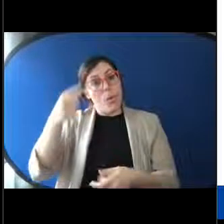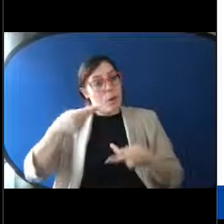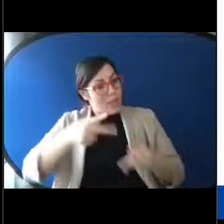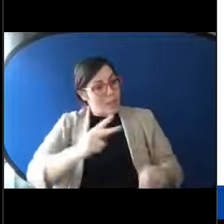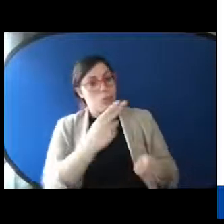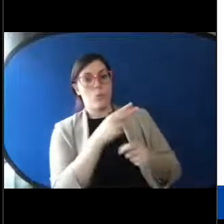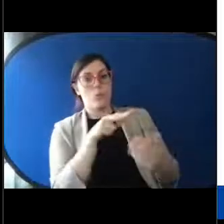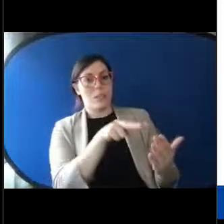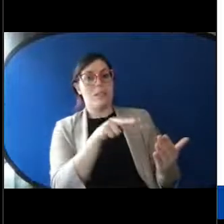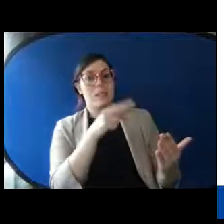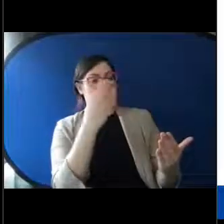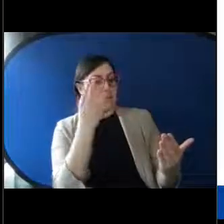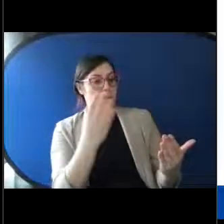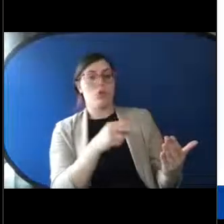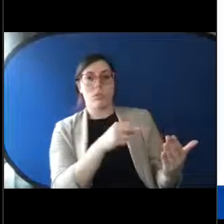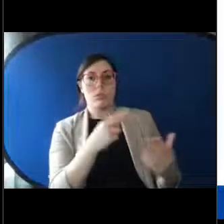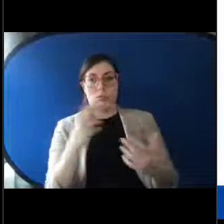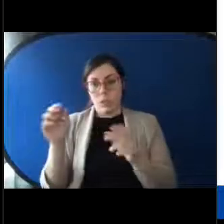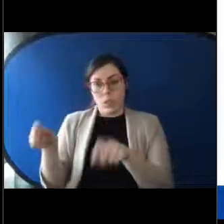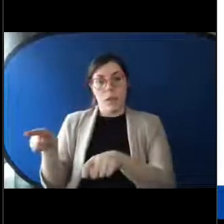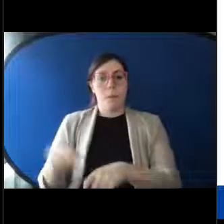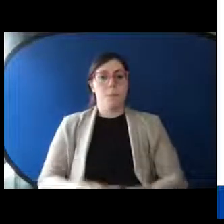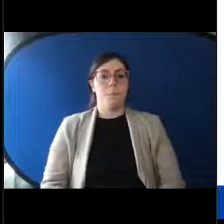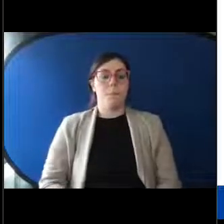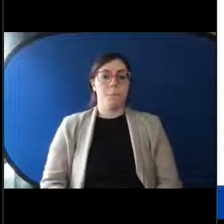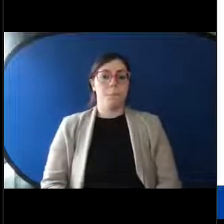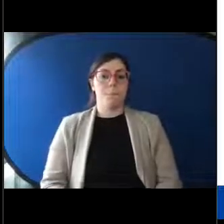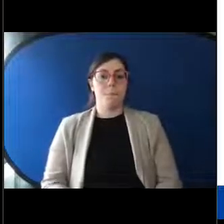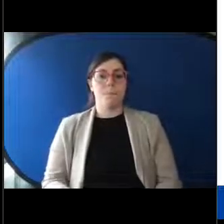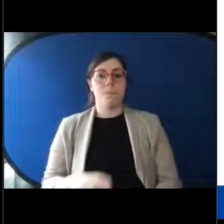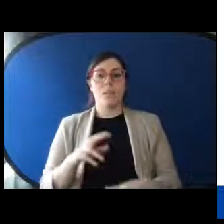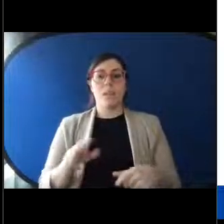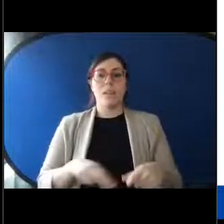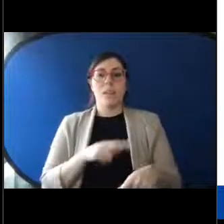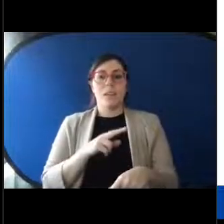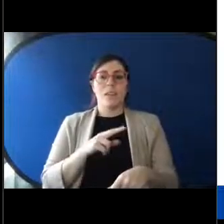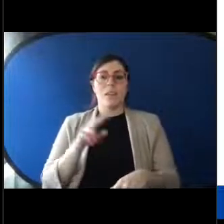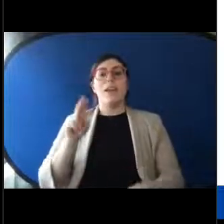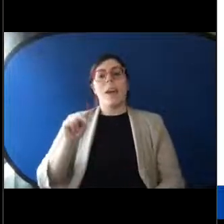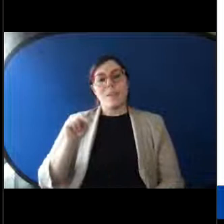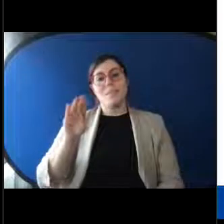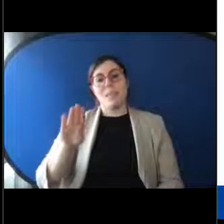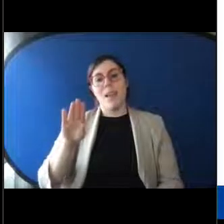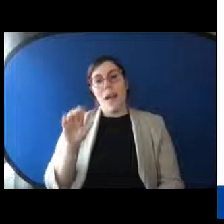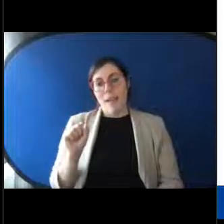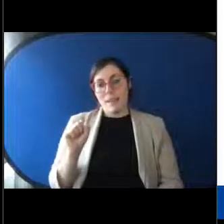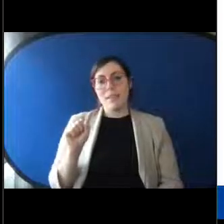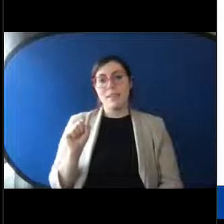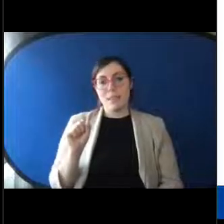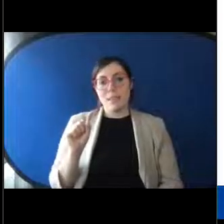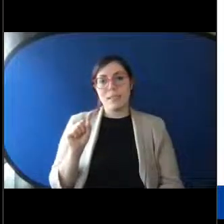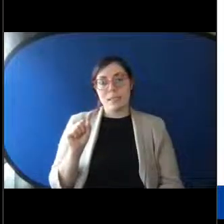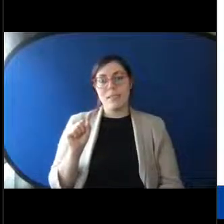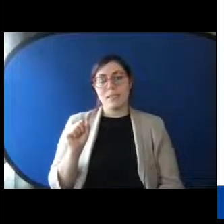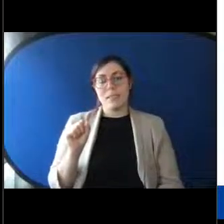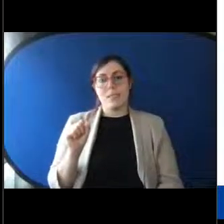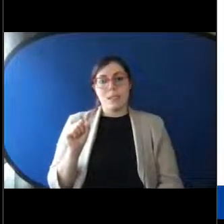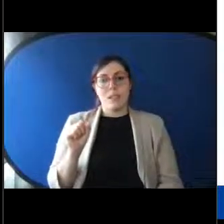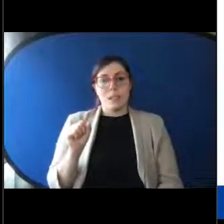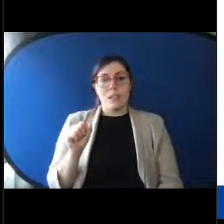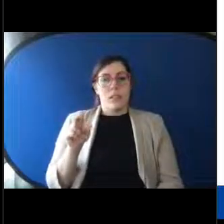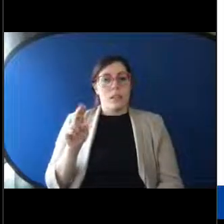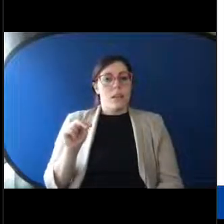purposes. And of note here is that the National Bathymetric source, that's the Office of Coast Survey's database for the best available